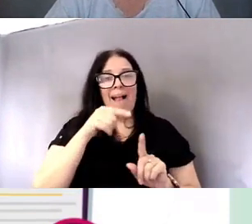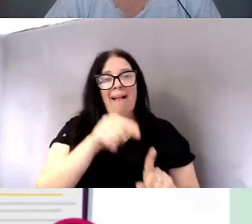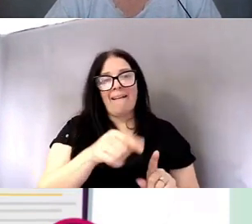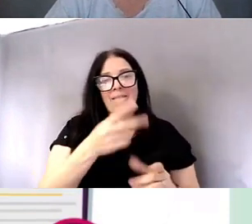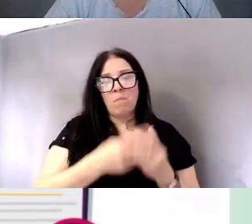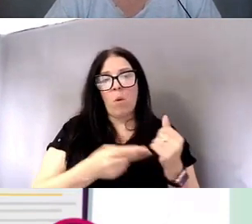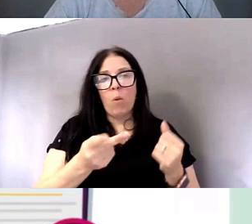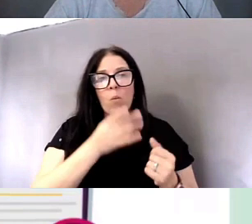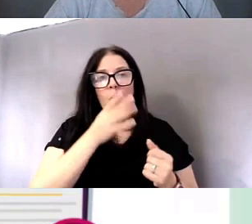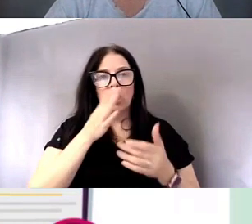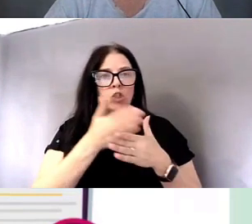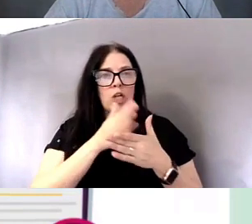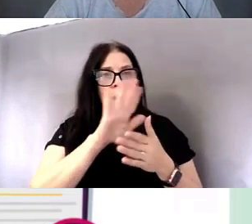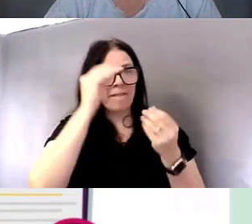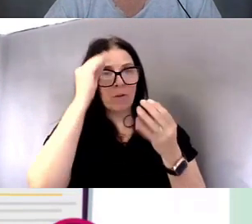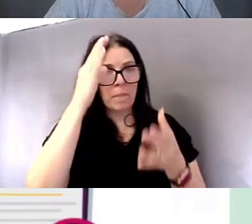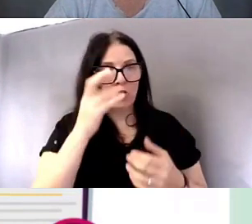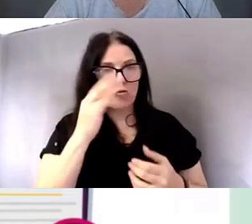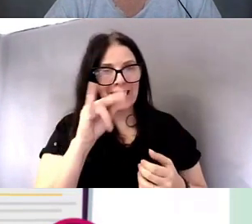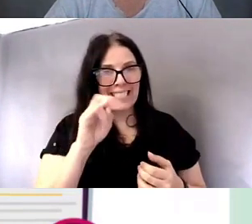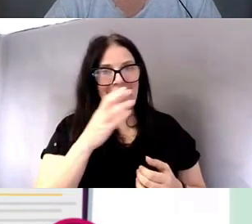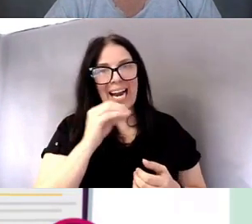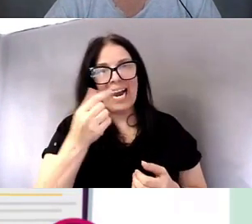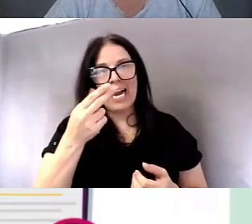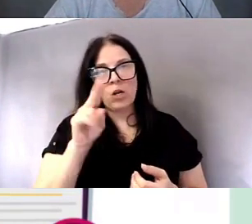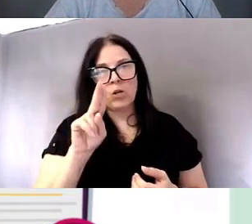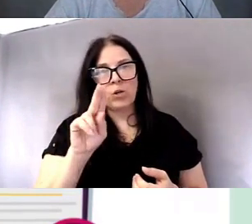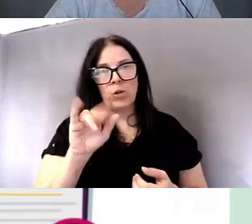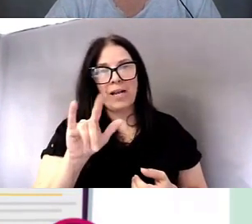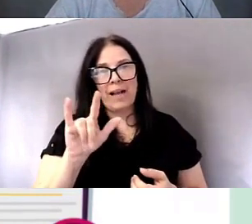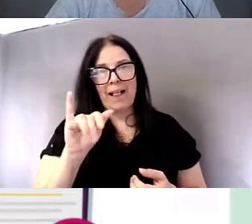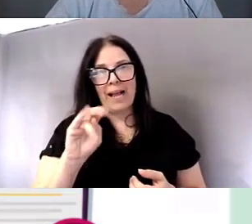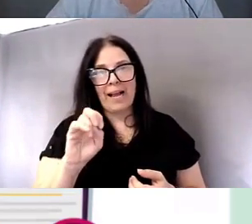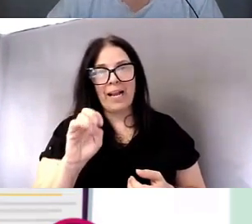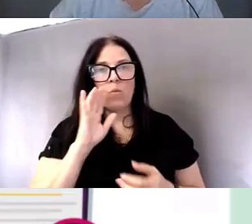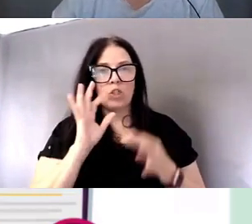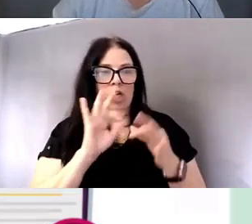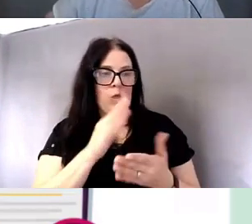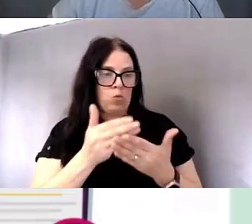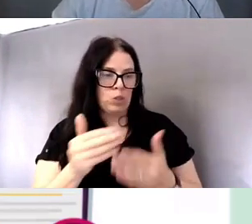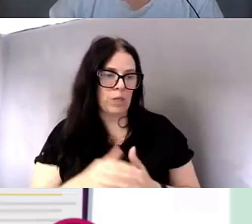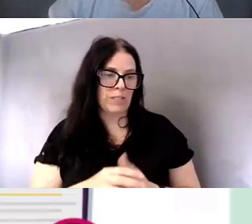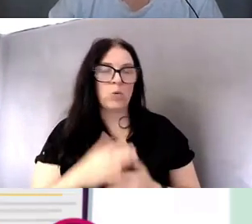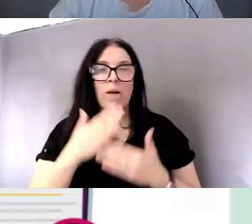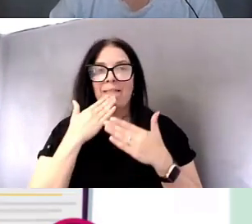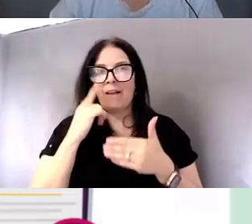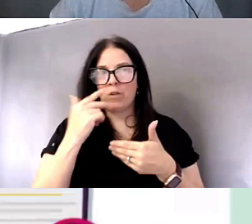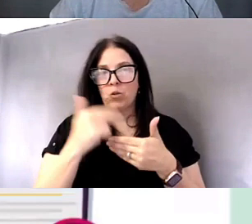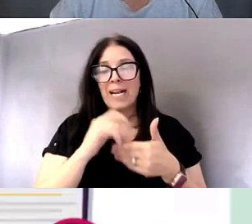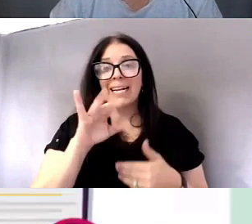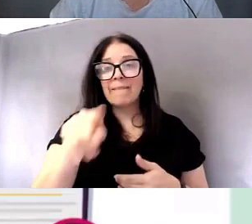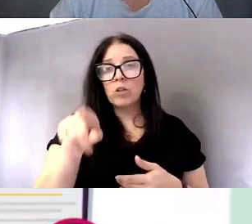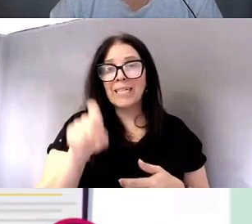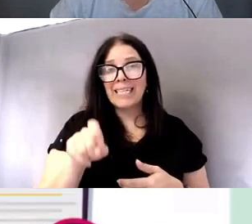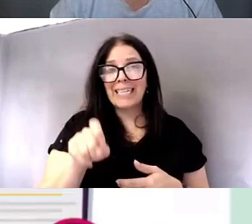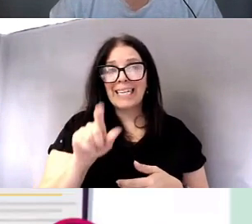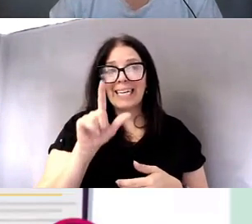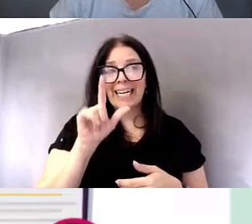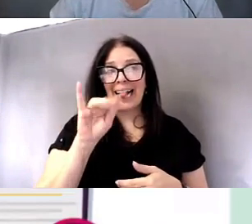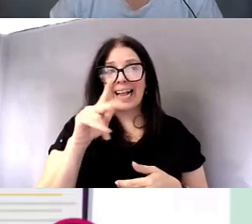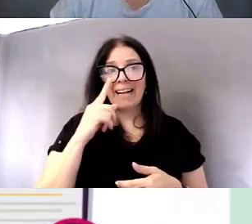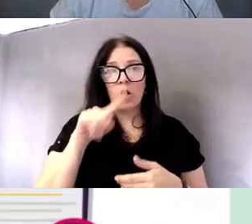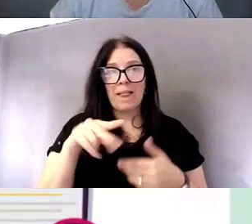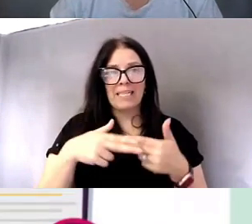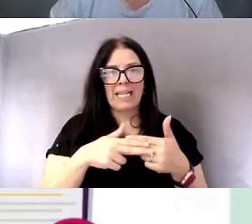and resources. So again, welcome and thank you for joining us. Now, in case you need the link to the site, I'm going